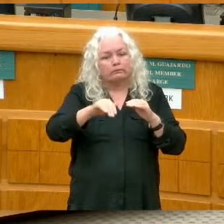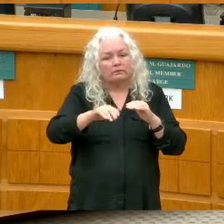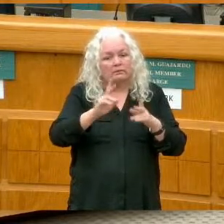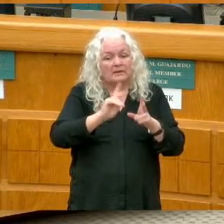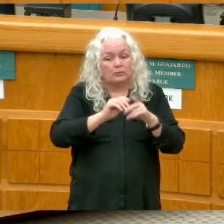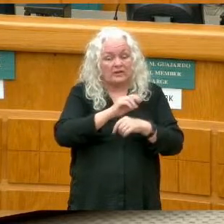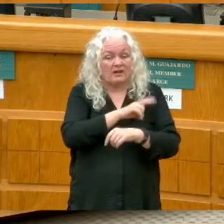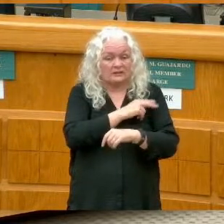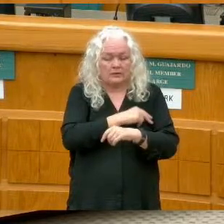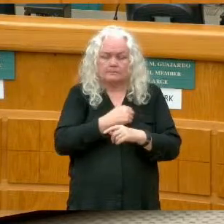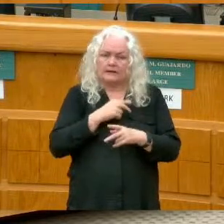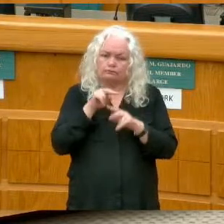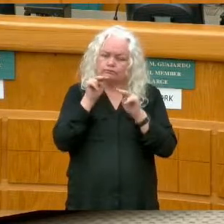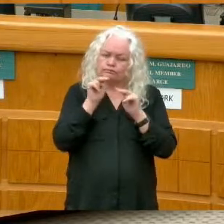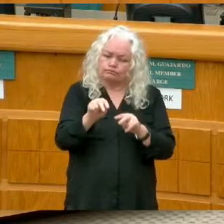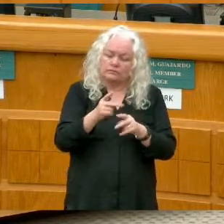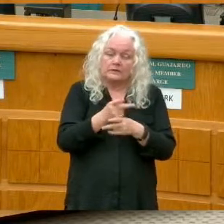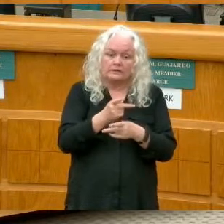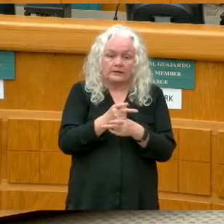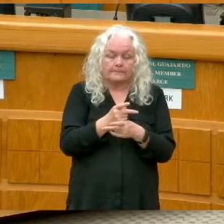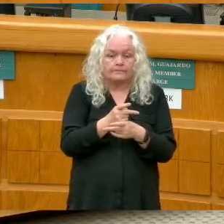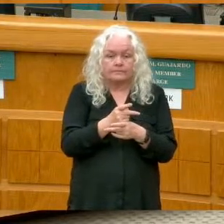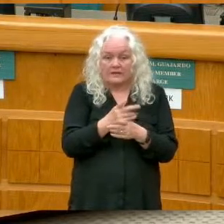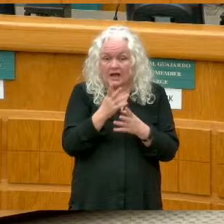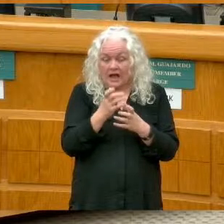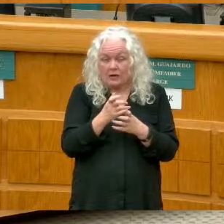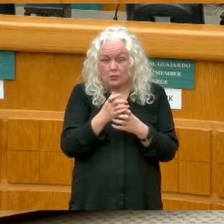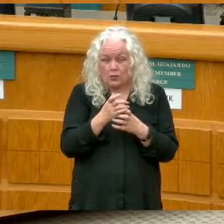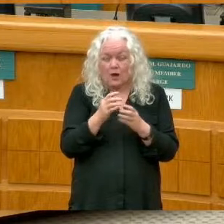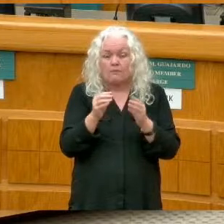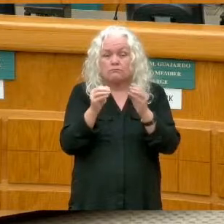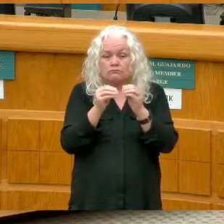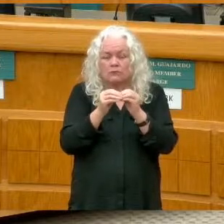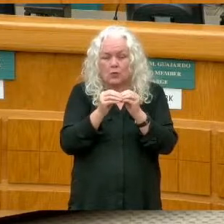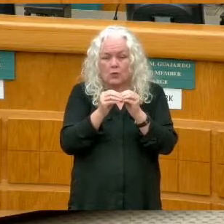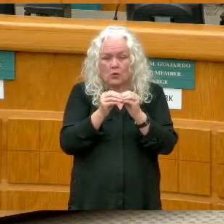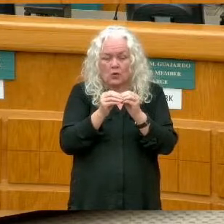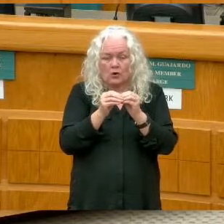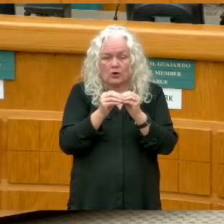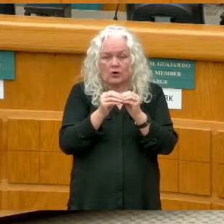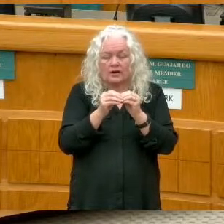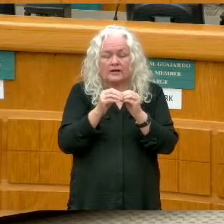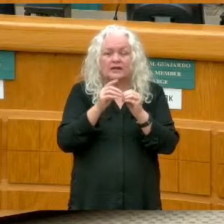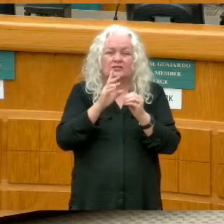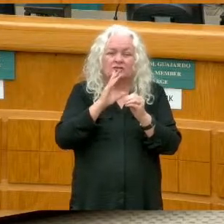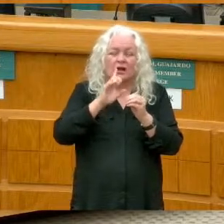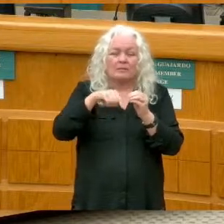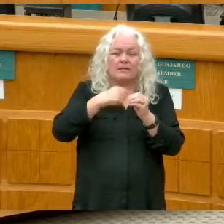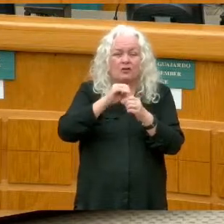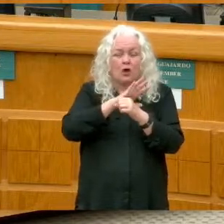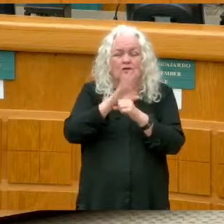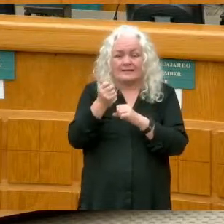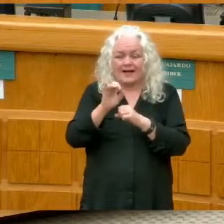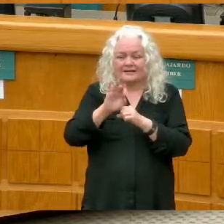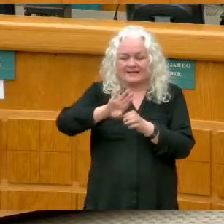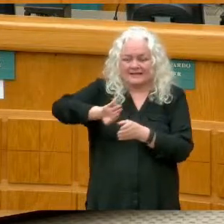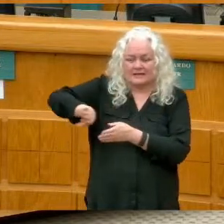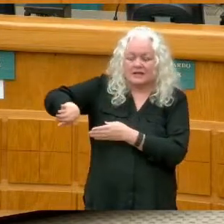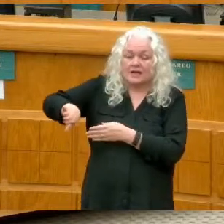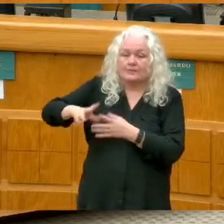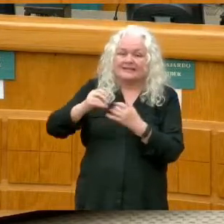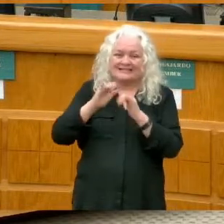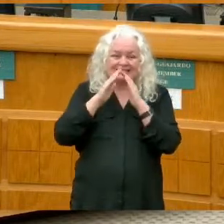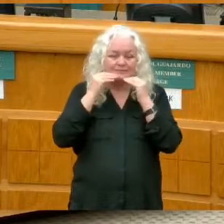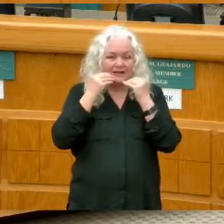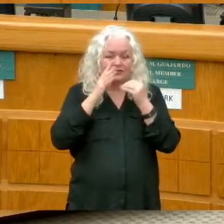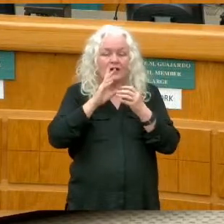hospitalizations very carefully. I want to address more about COVID-19 shortly, but because we're still smiling,